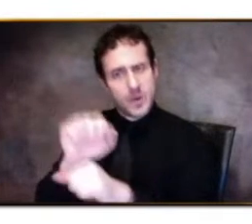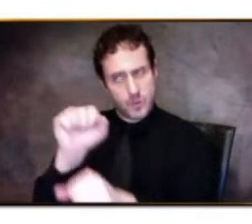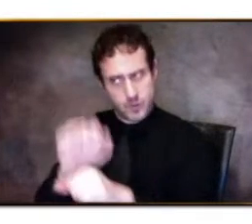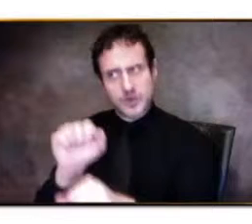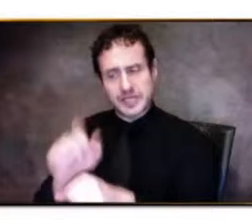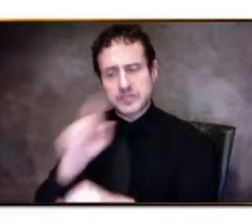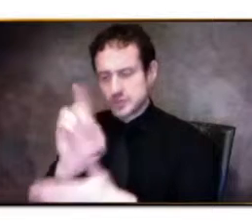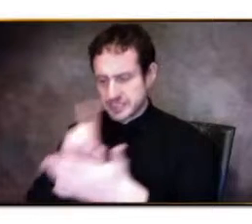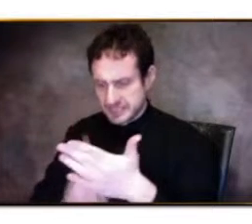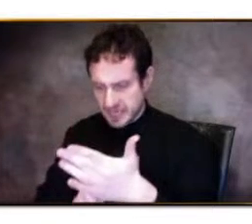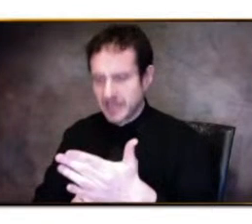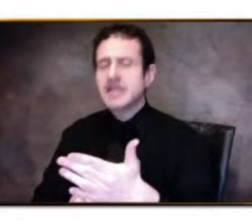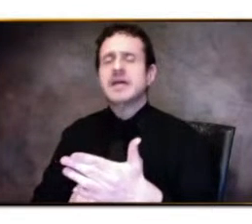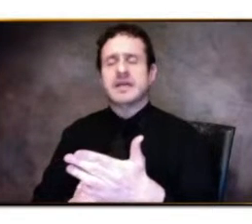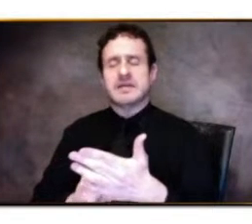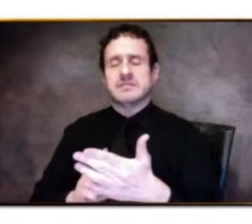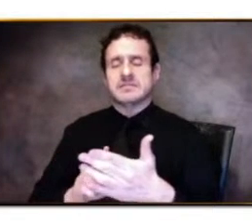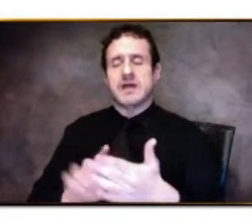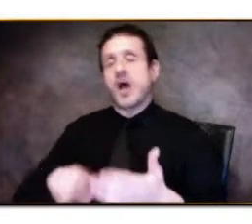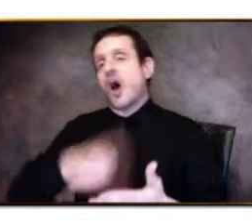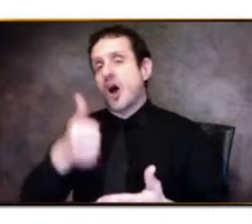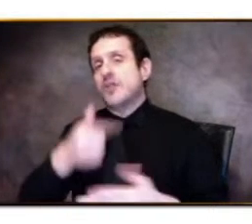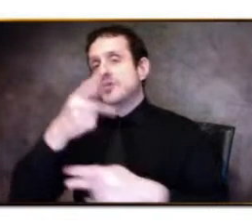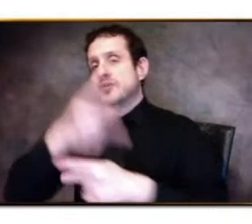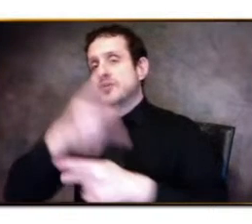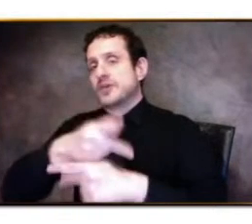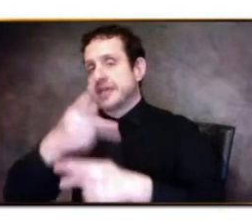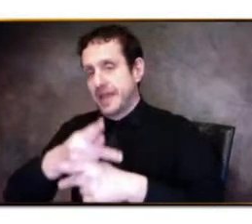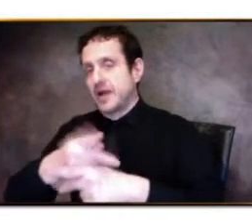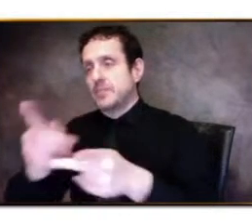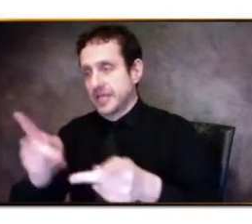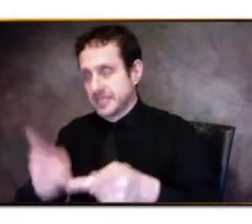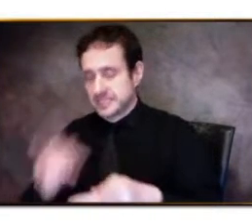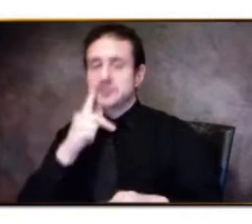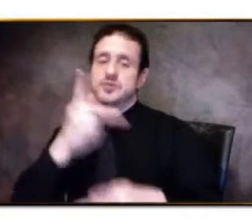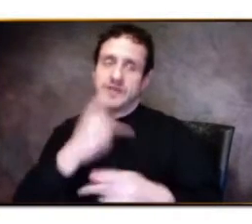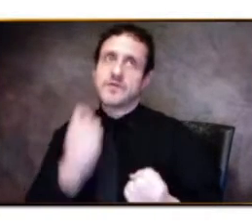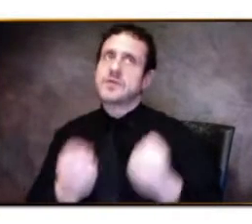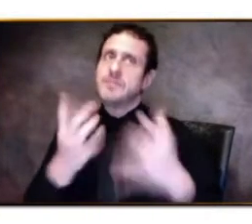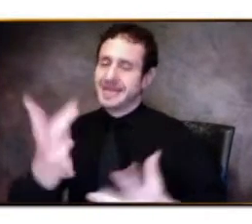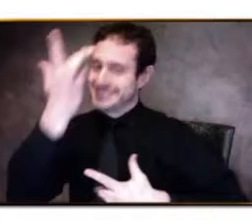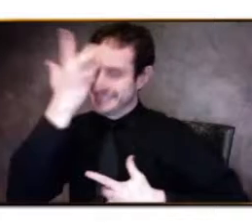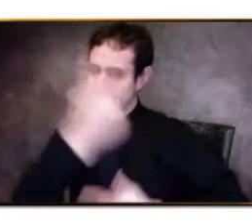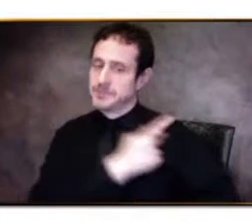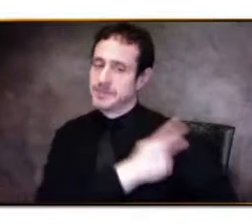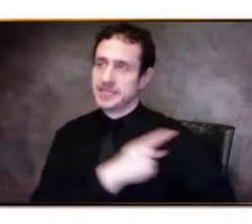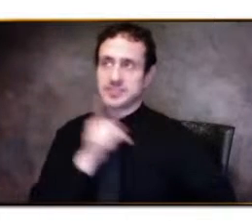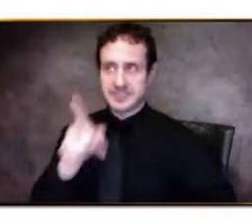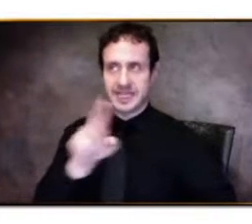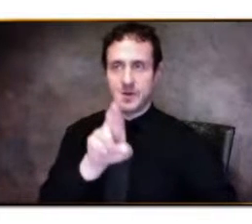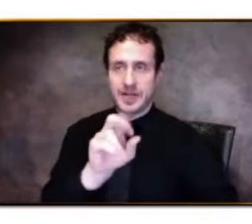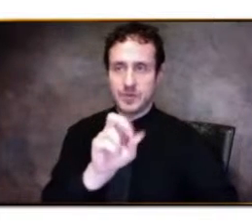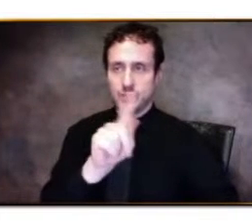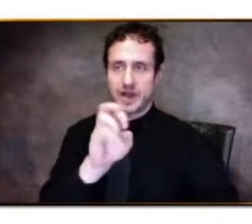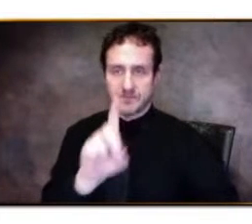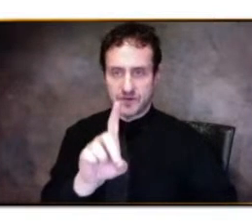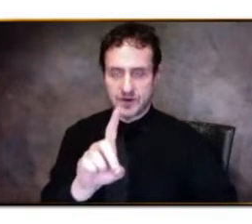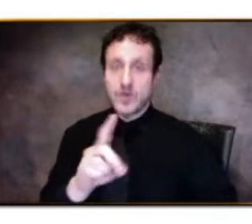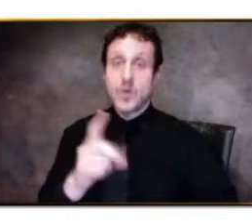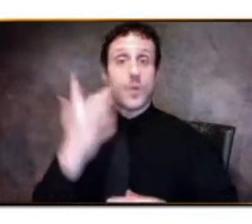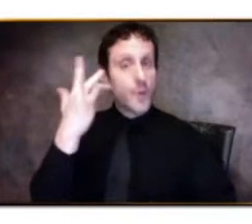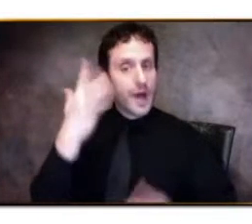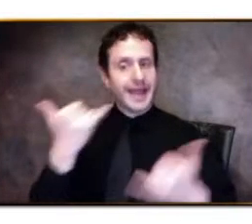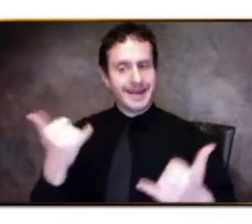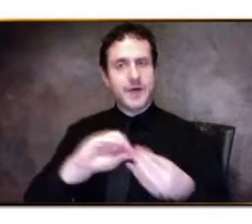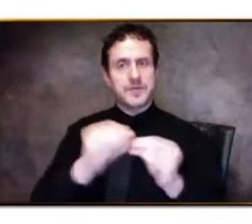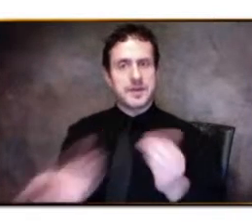the many critically ill patients in Rockford during this second surge. There's too many for the hospital to